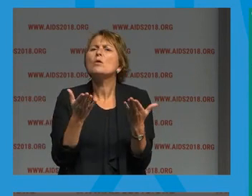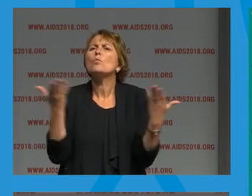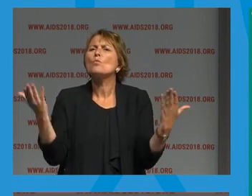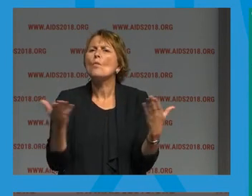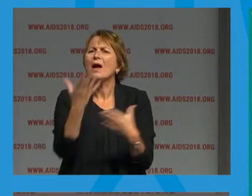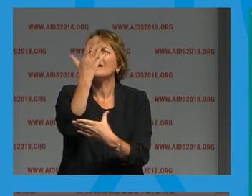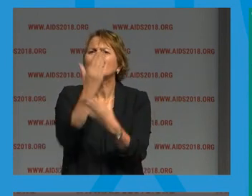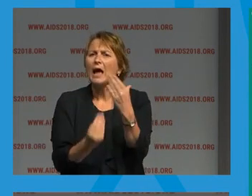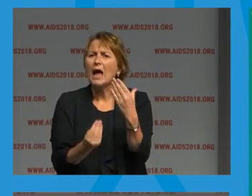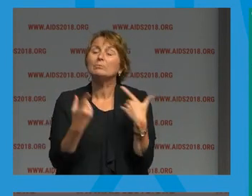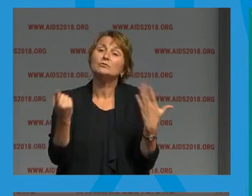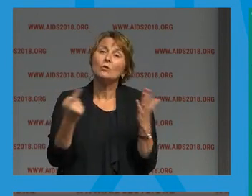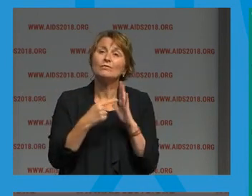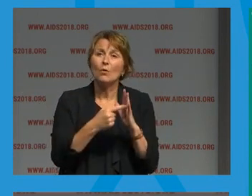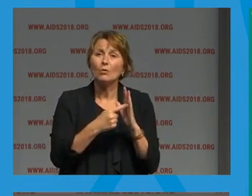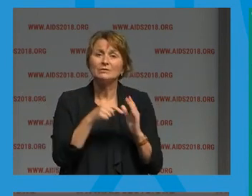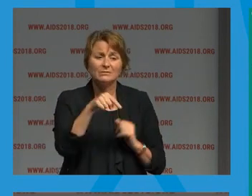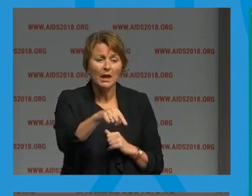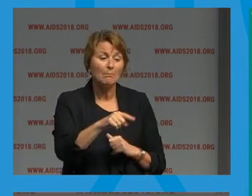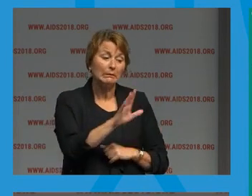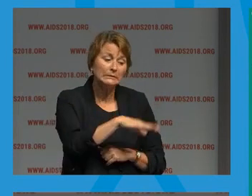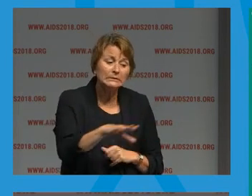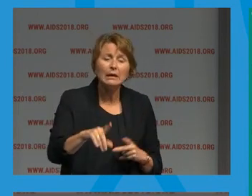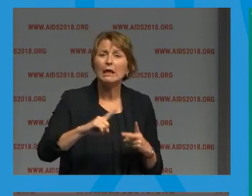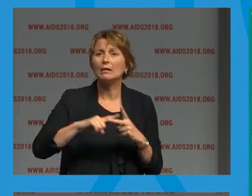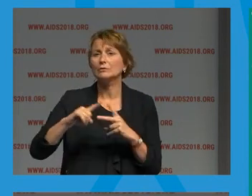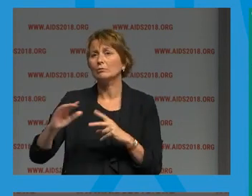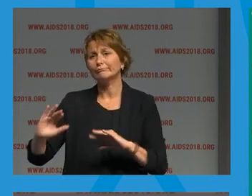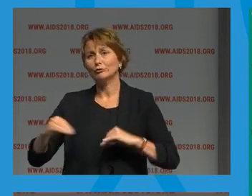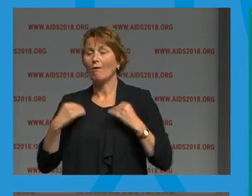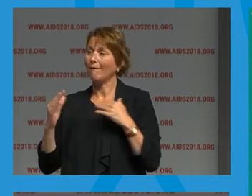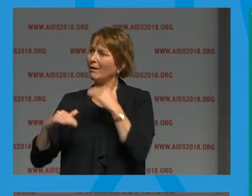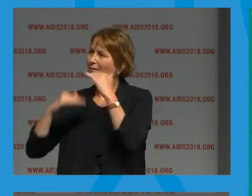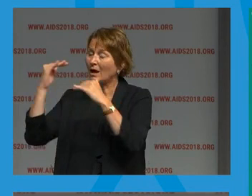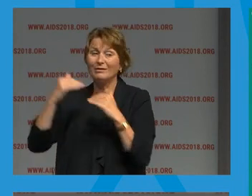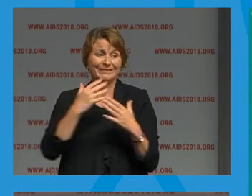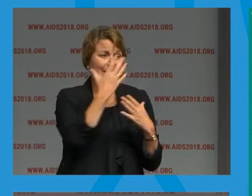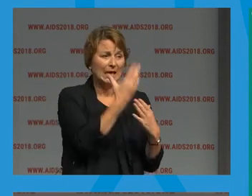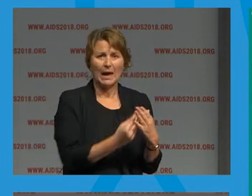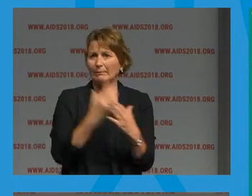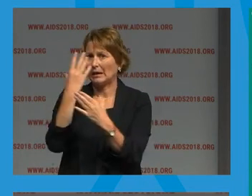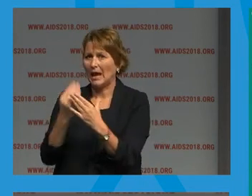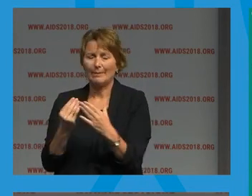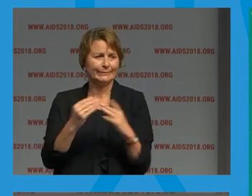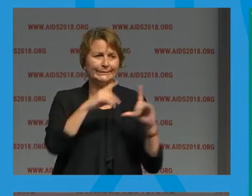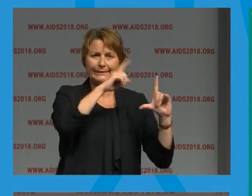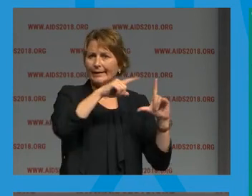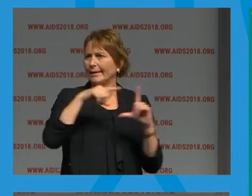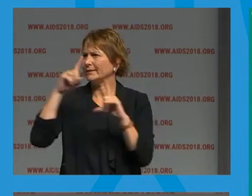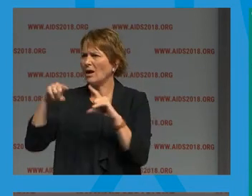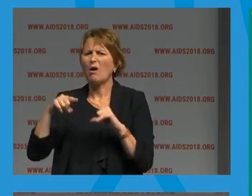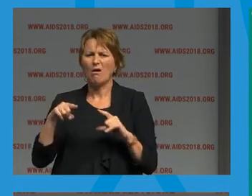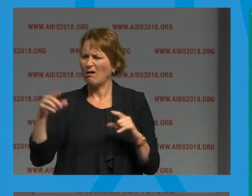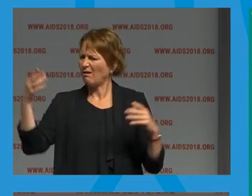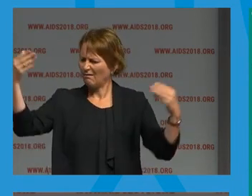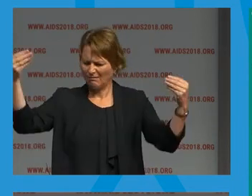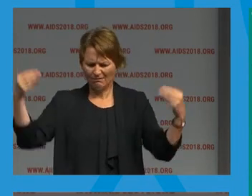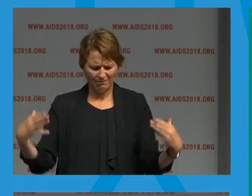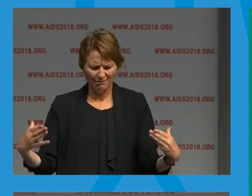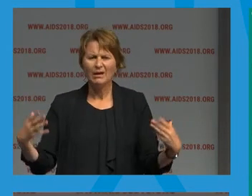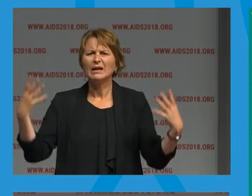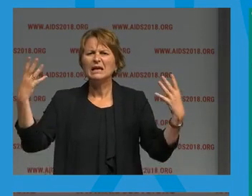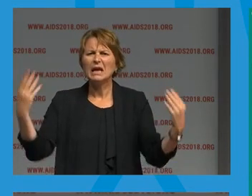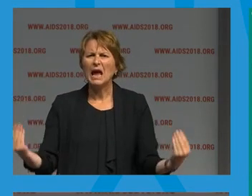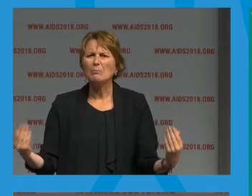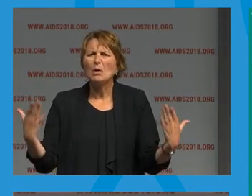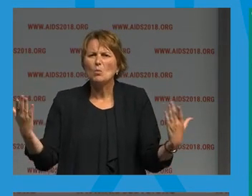diagnosis of both well children and young adults where a key gap exists, understanding clearly what our gaps in our key populations are